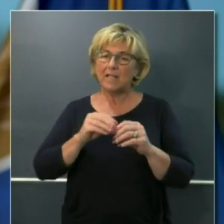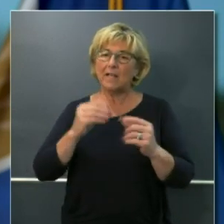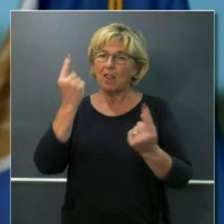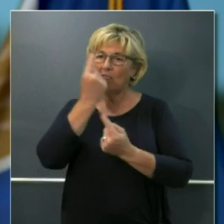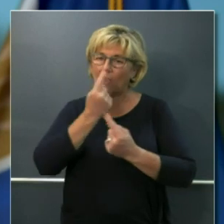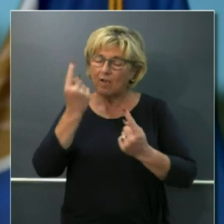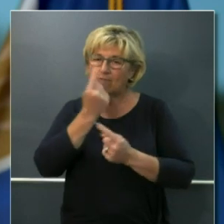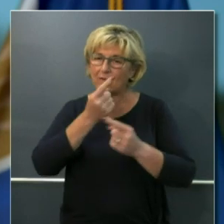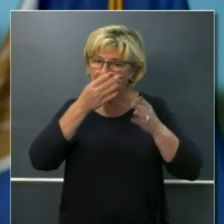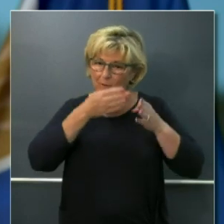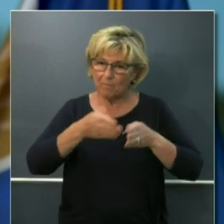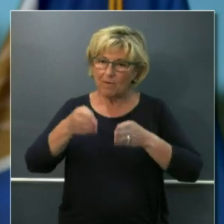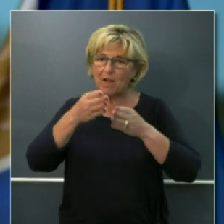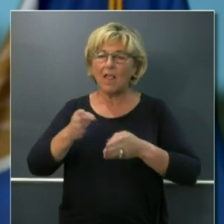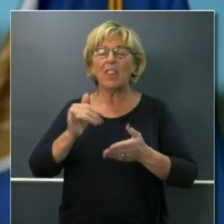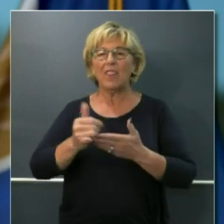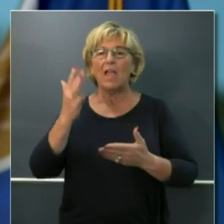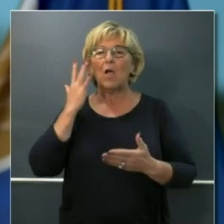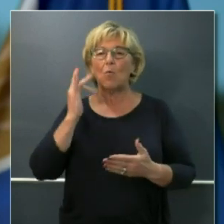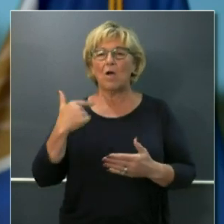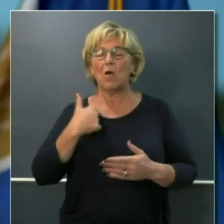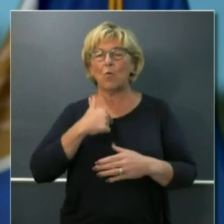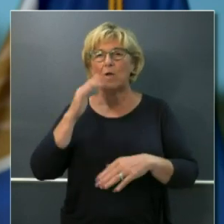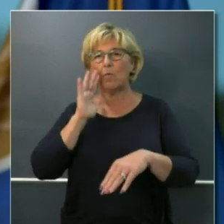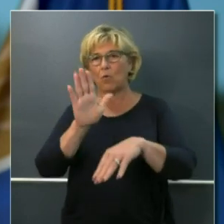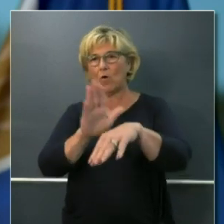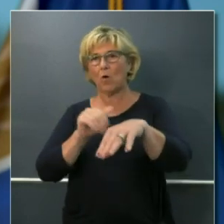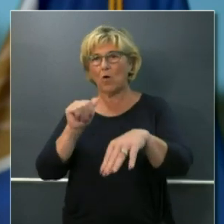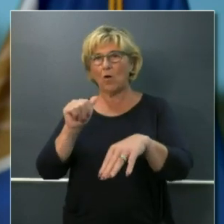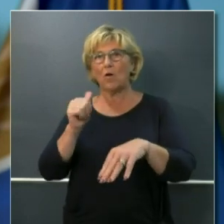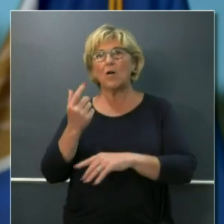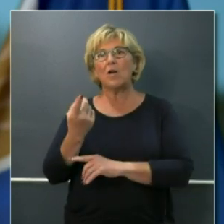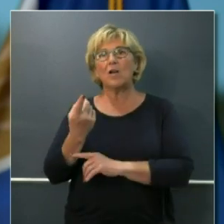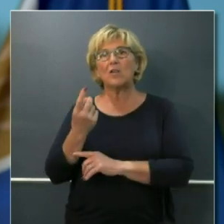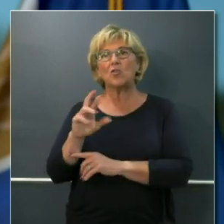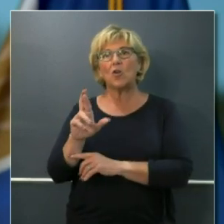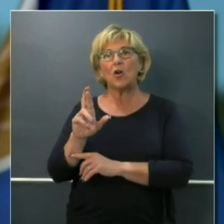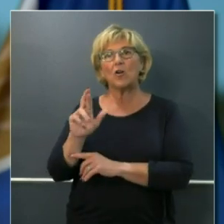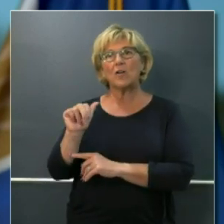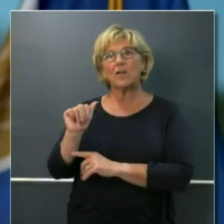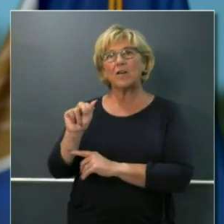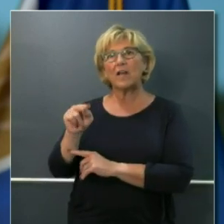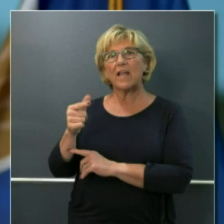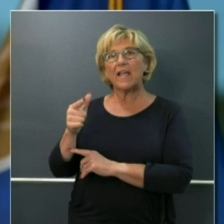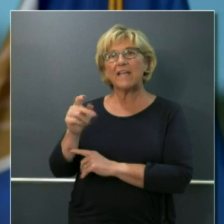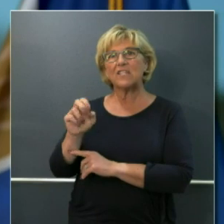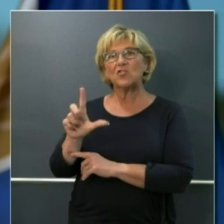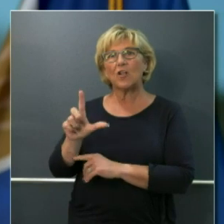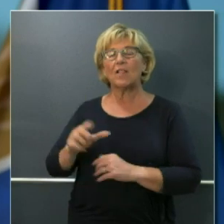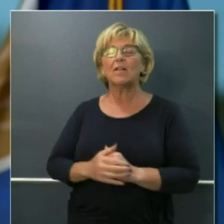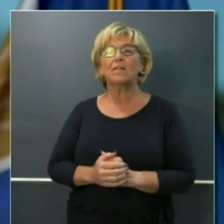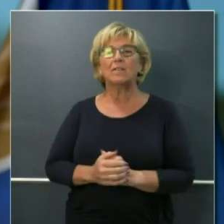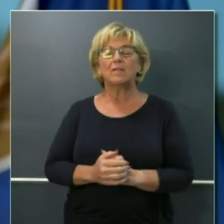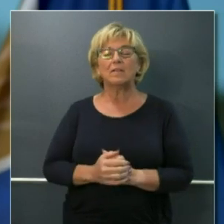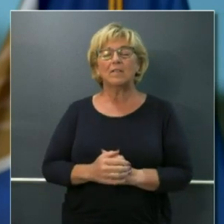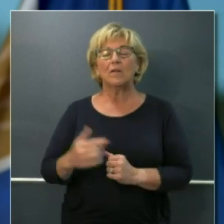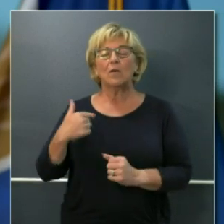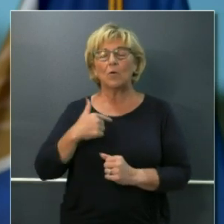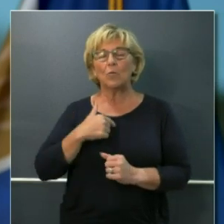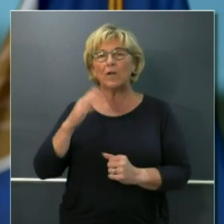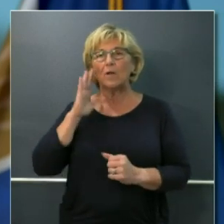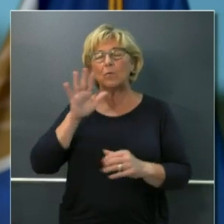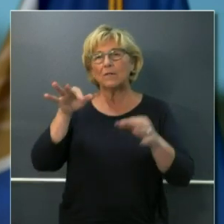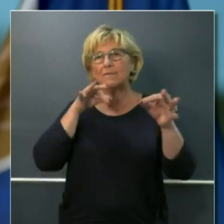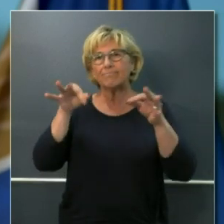way is why Dr. Angel will be up in a moment to talk more specifically about these new phases that